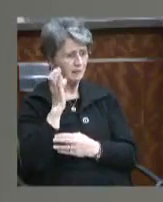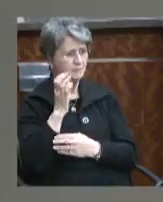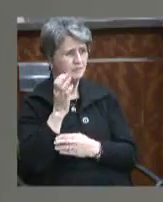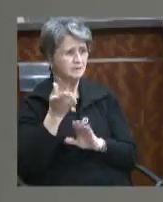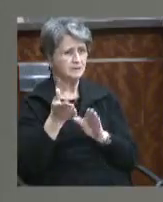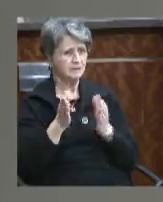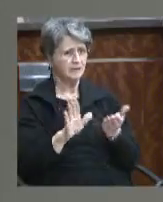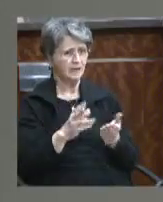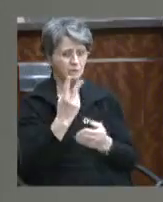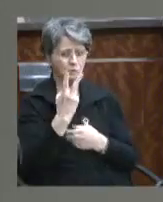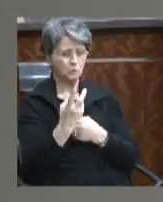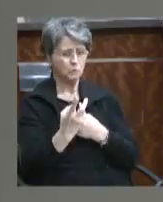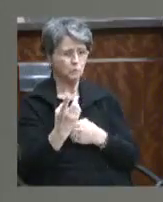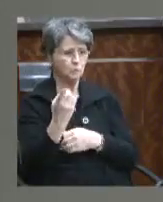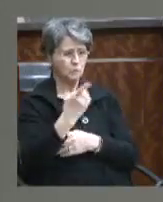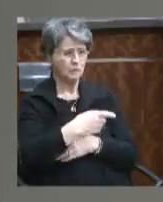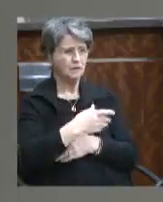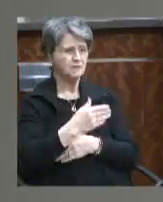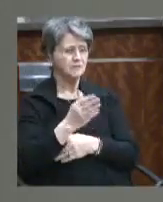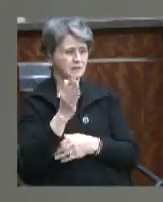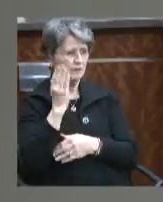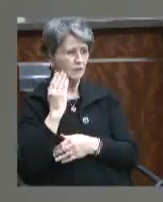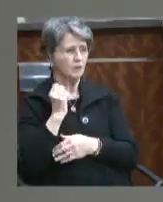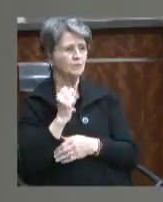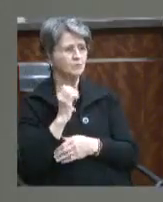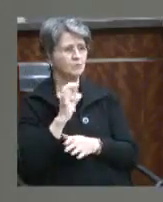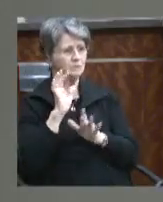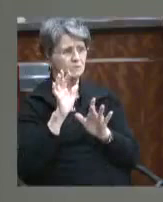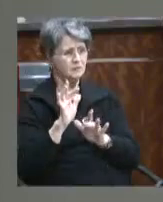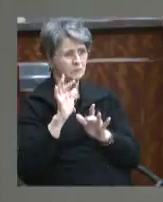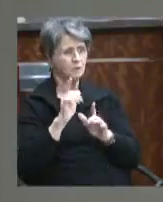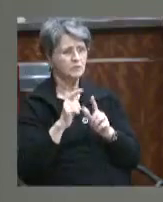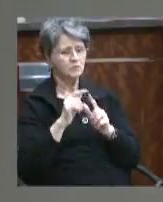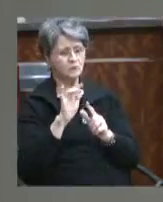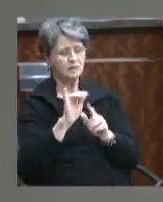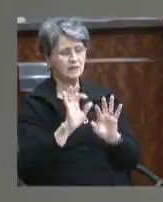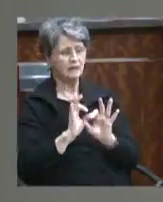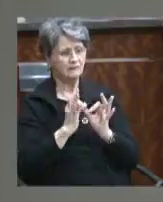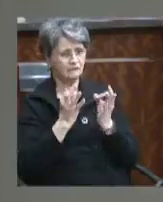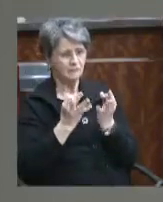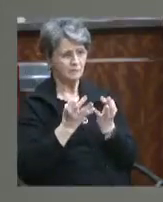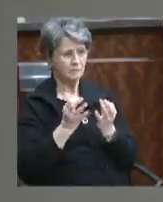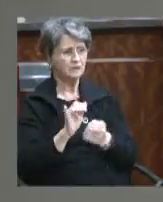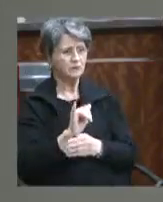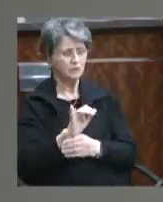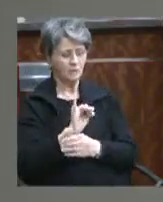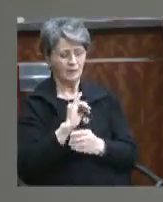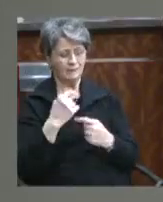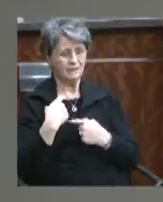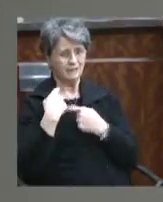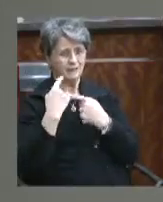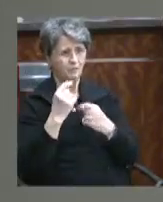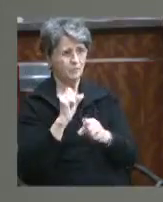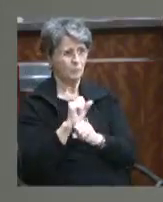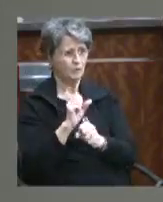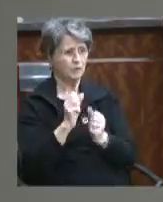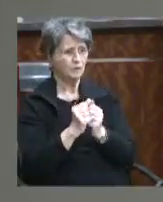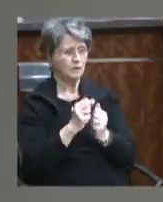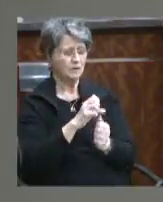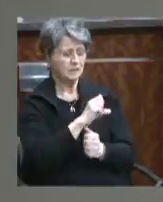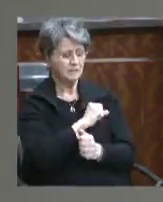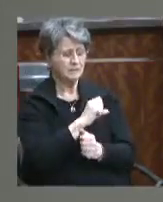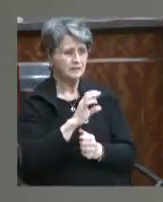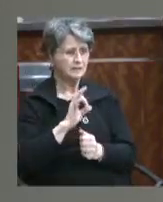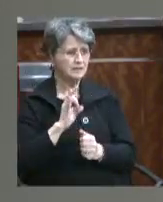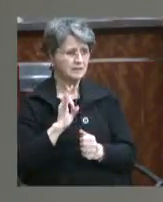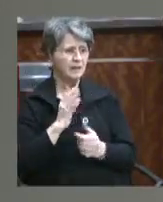2 days ago, so we'd like to send condolences to the family as well. I have been working with staff on